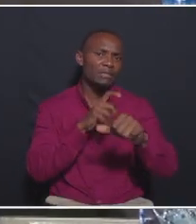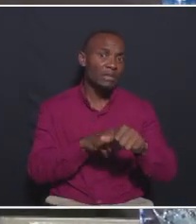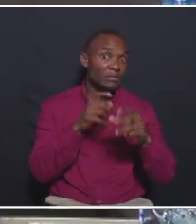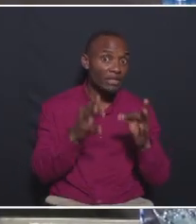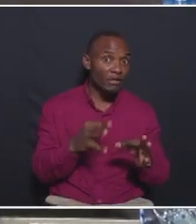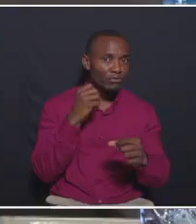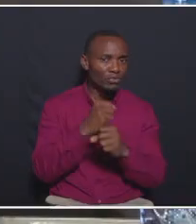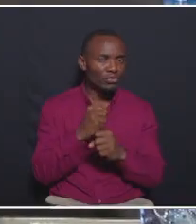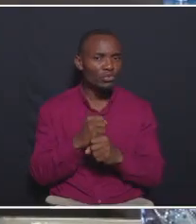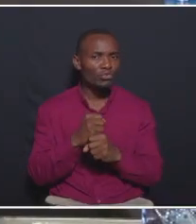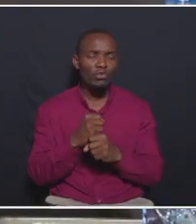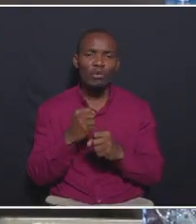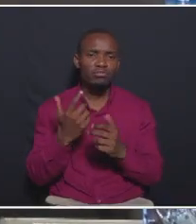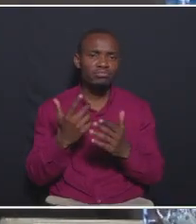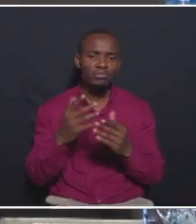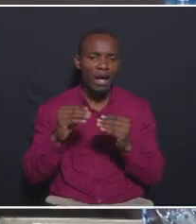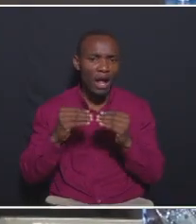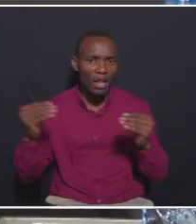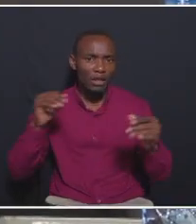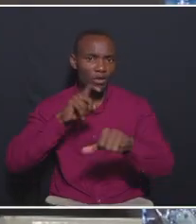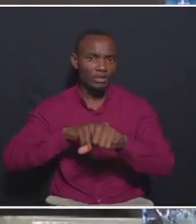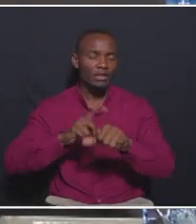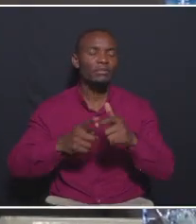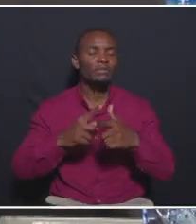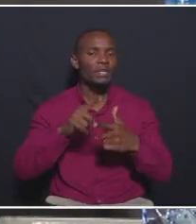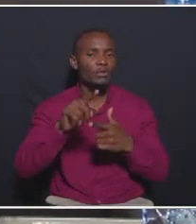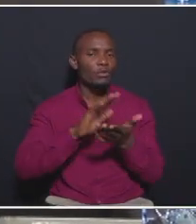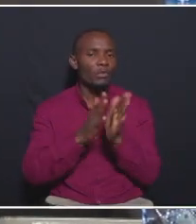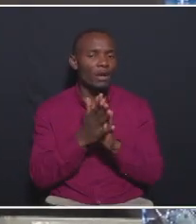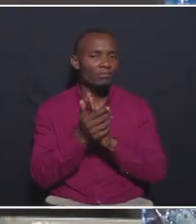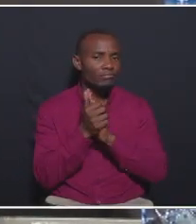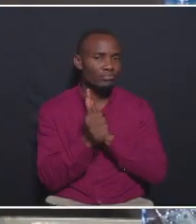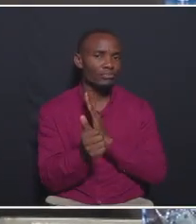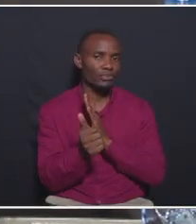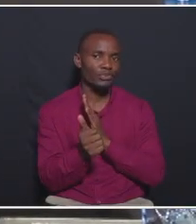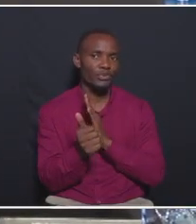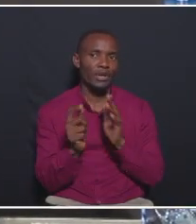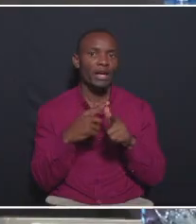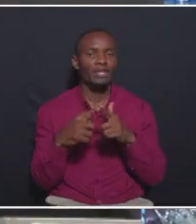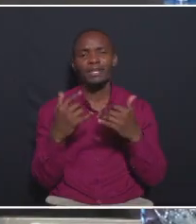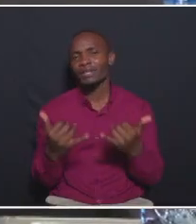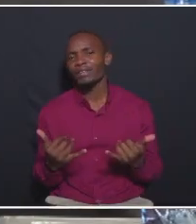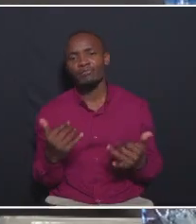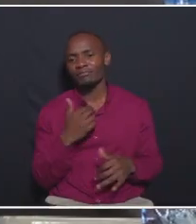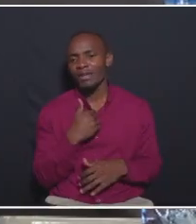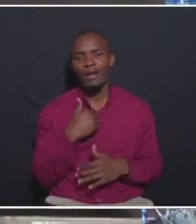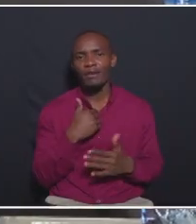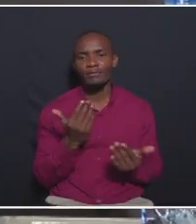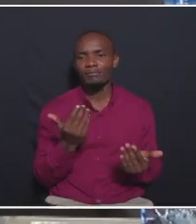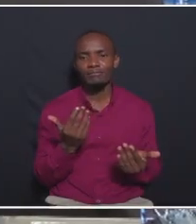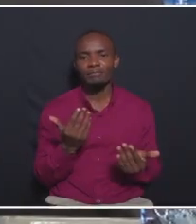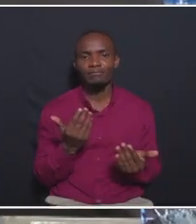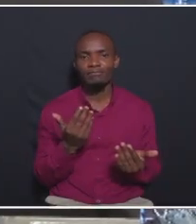enough that you actually get good at it, and then there's just no need to get anyone on board